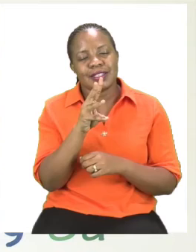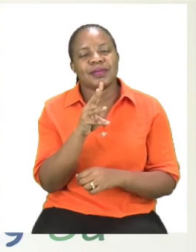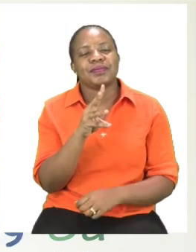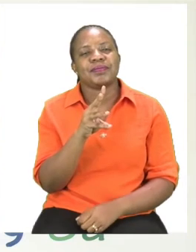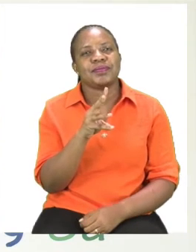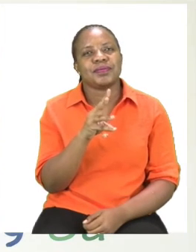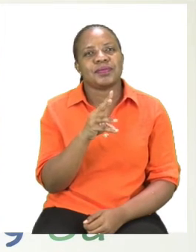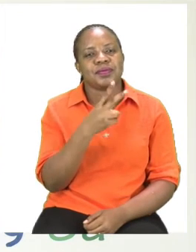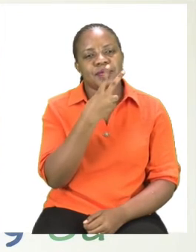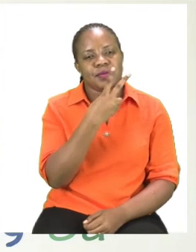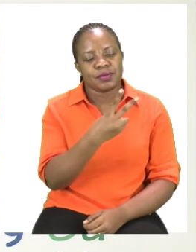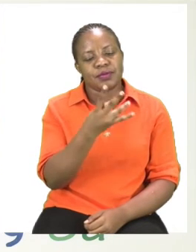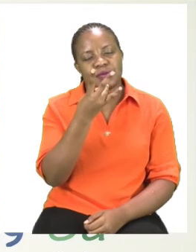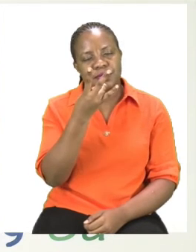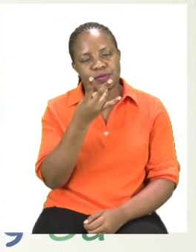26,